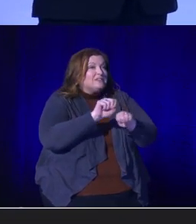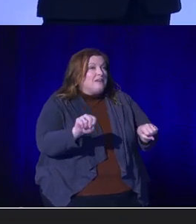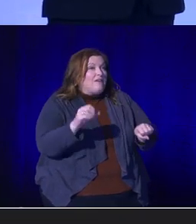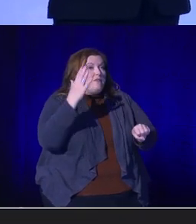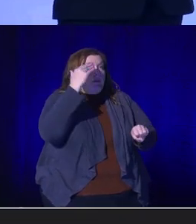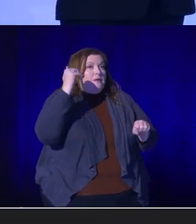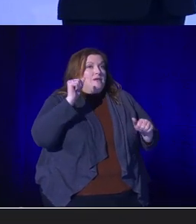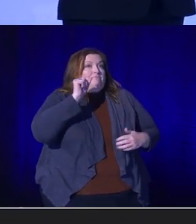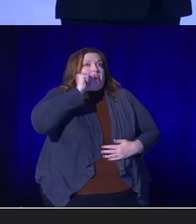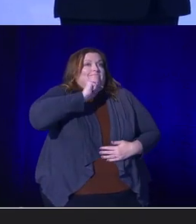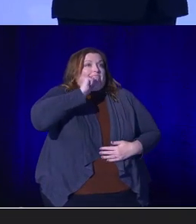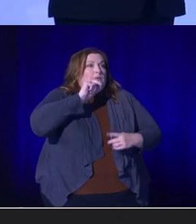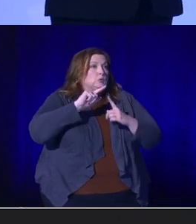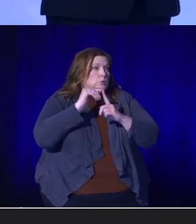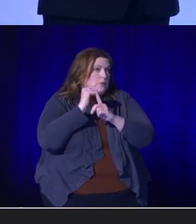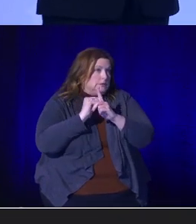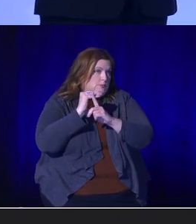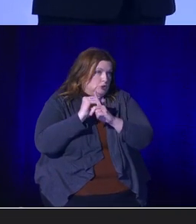this resilience to temperature.